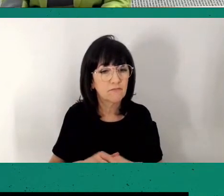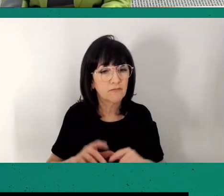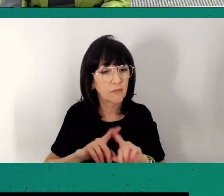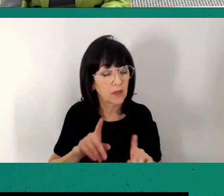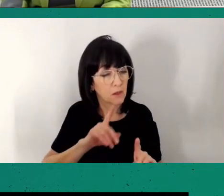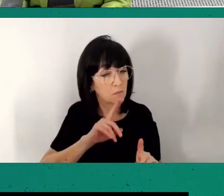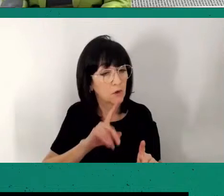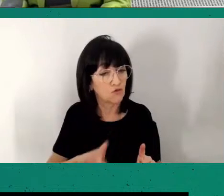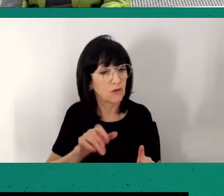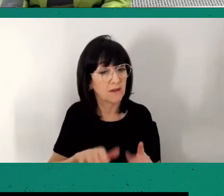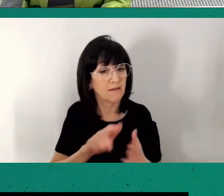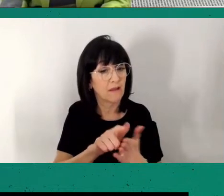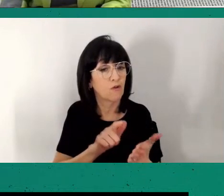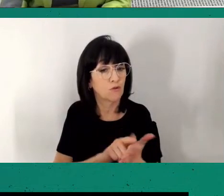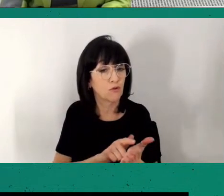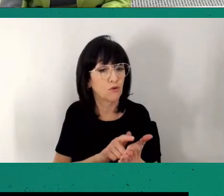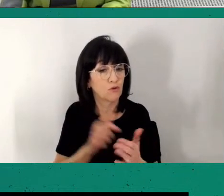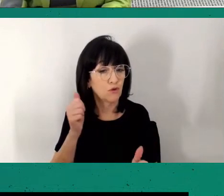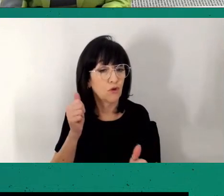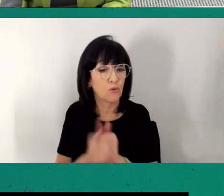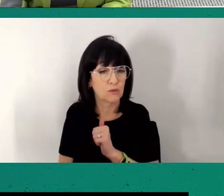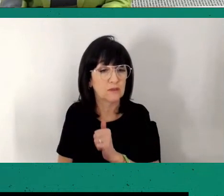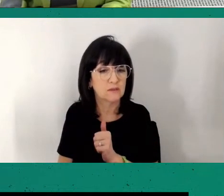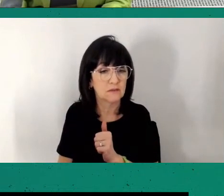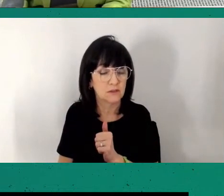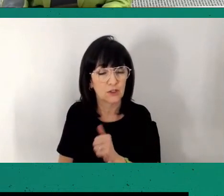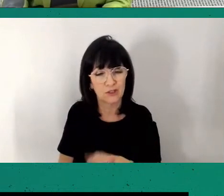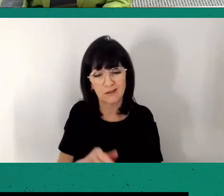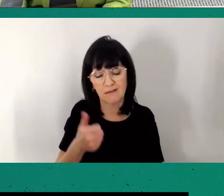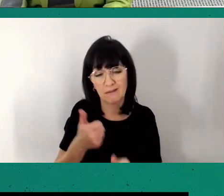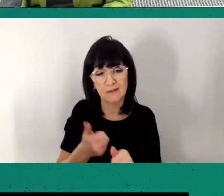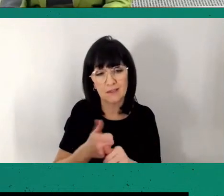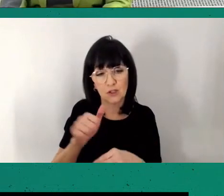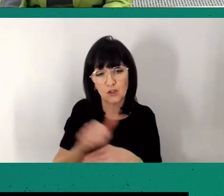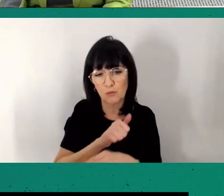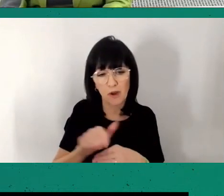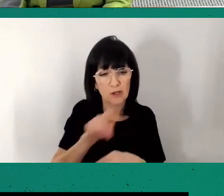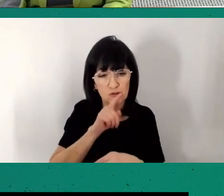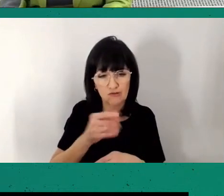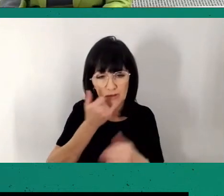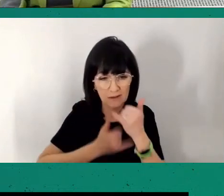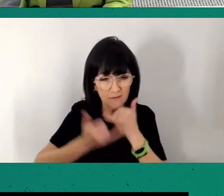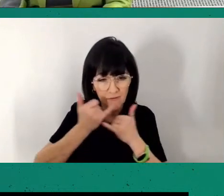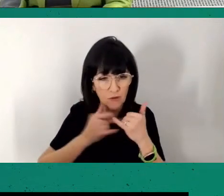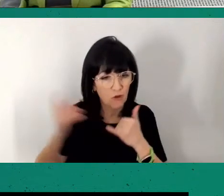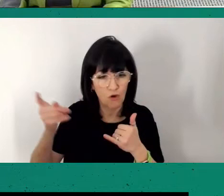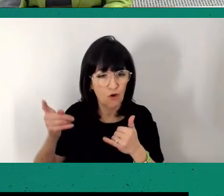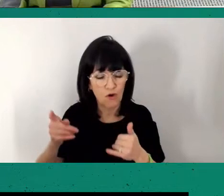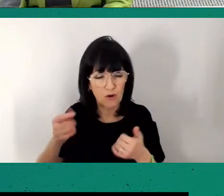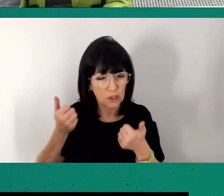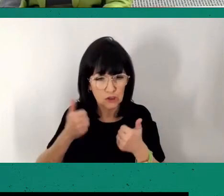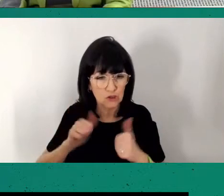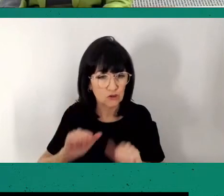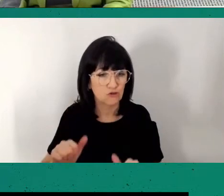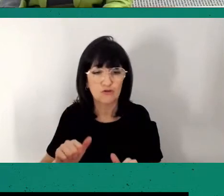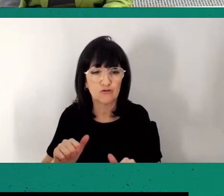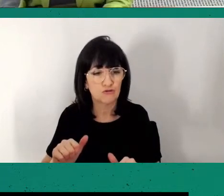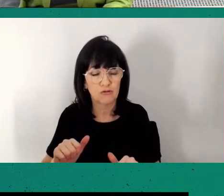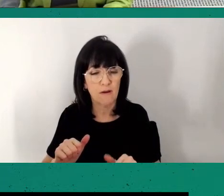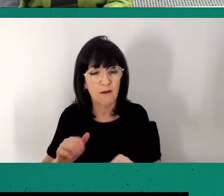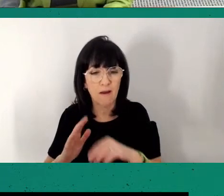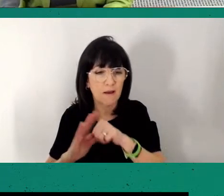passed, but the practice was really flawed. They did everything they could to keep us from getting an education.